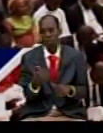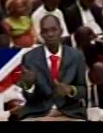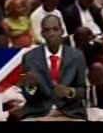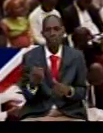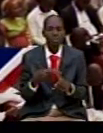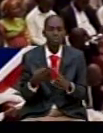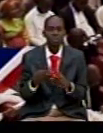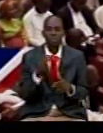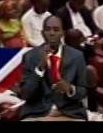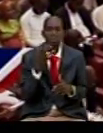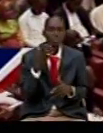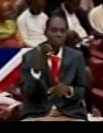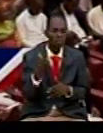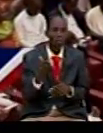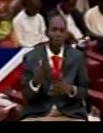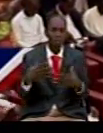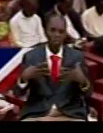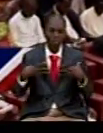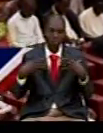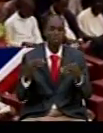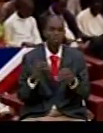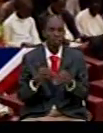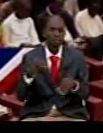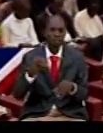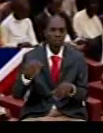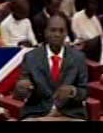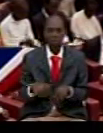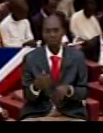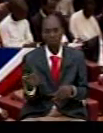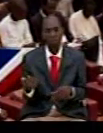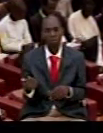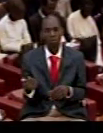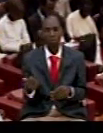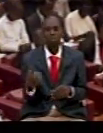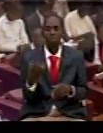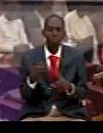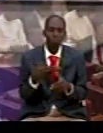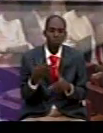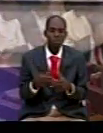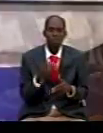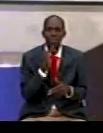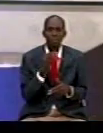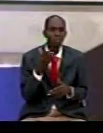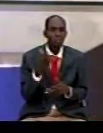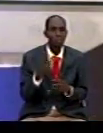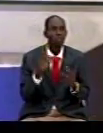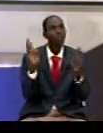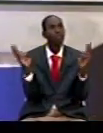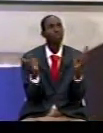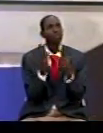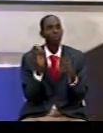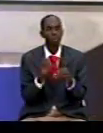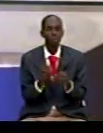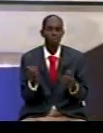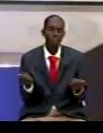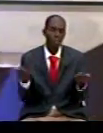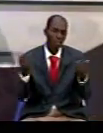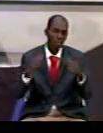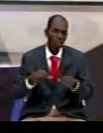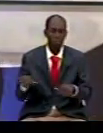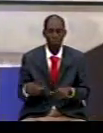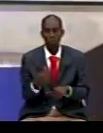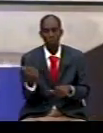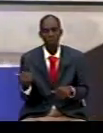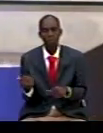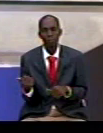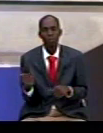other, neither is there cure in any other, neither is there victory in any other, neither